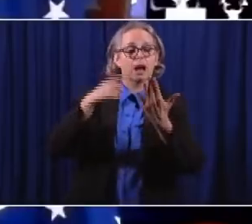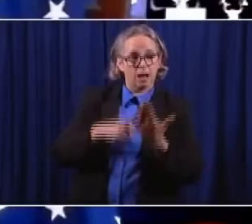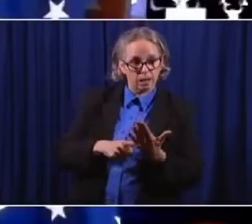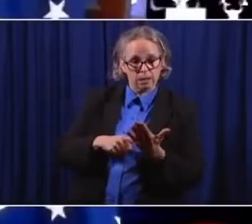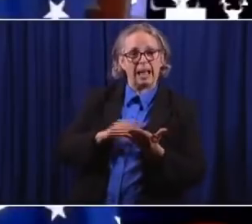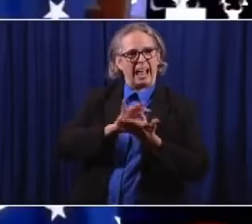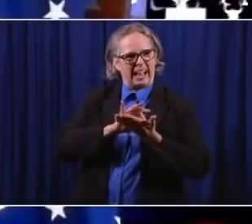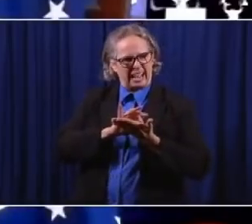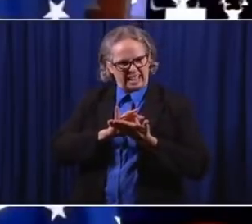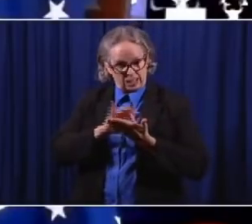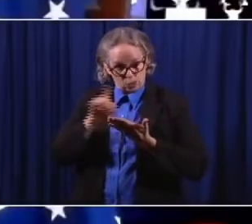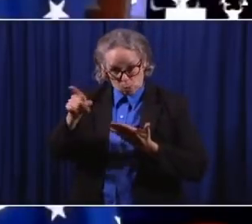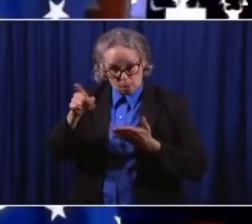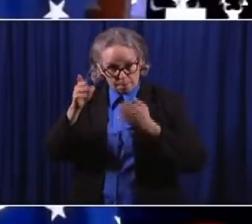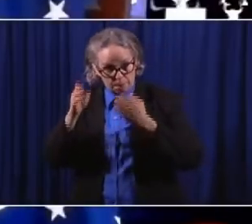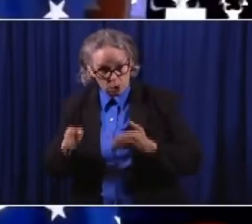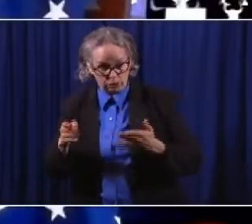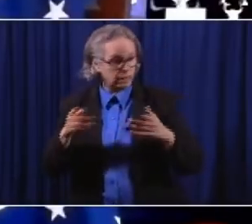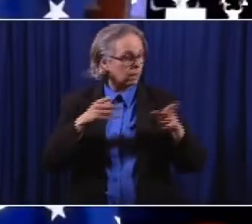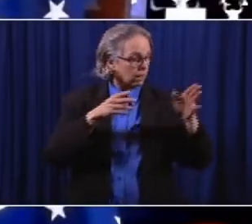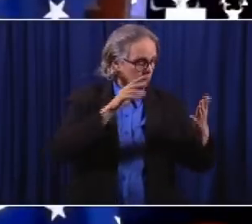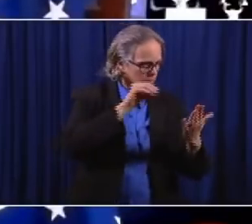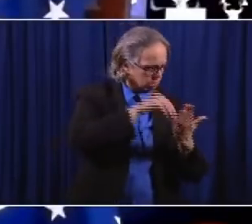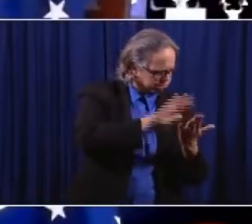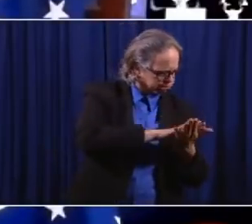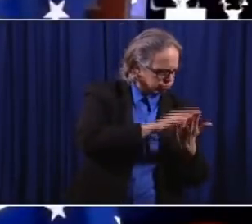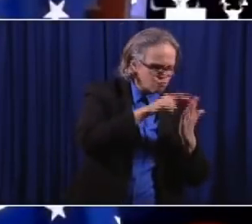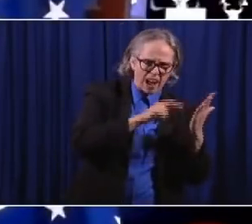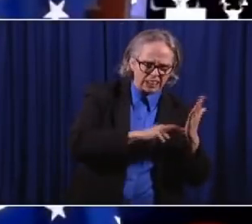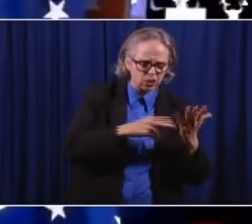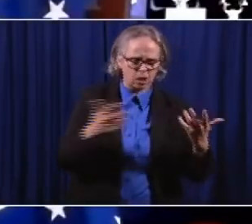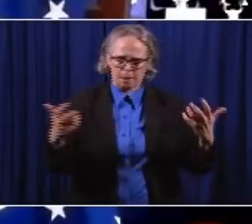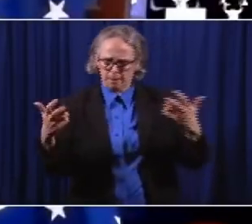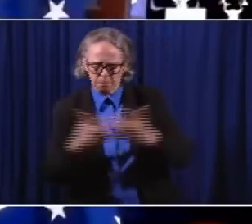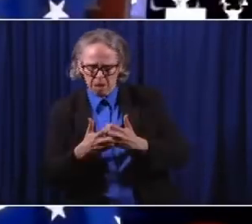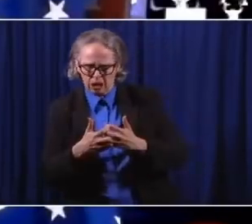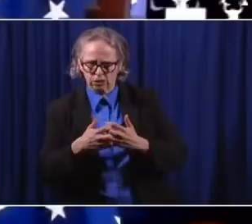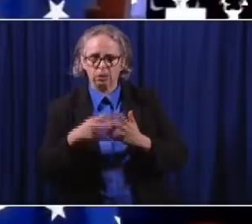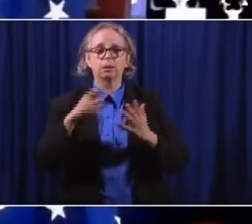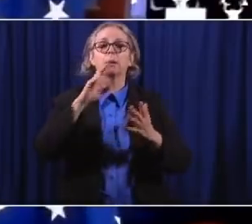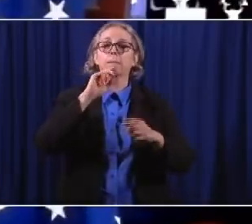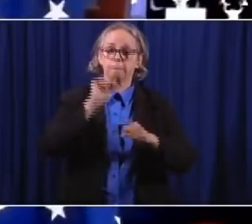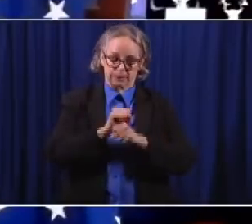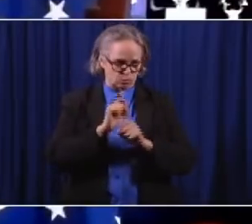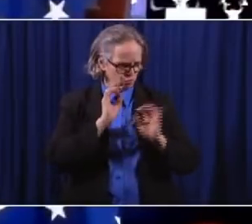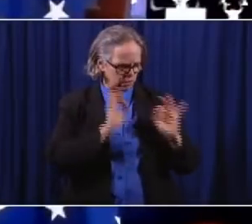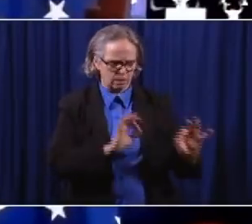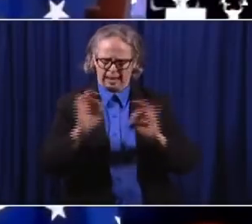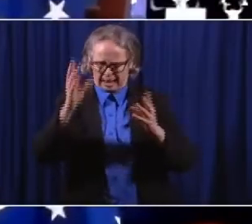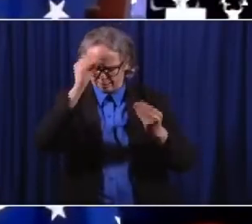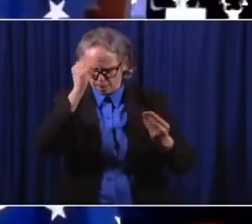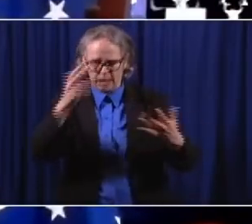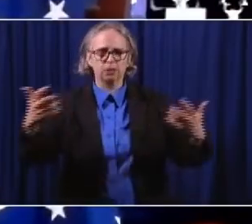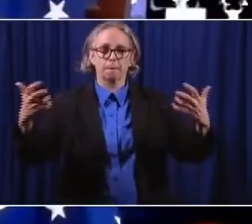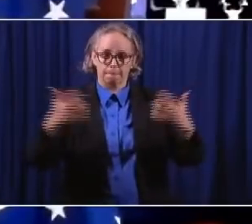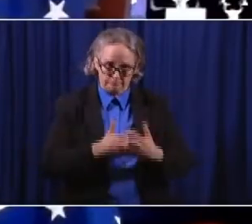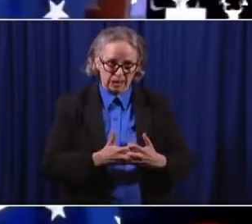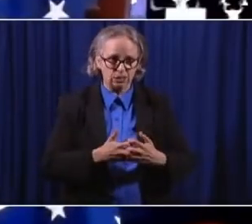is the one who, or the person returning the ballot's the one who cast the ballot, that